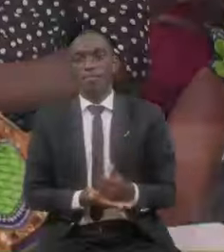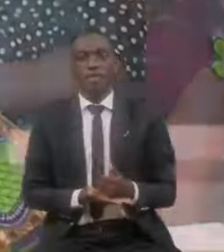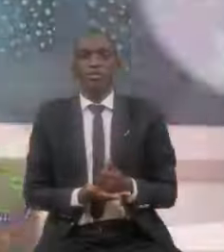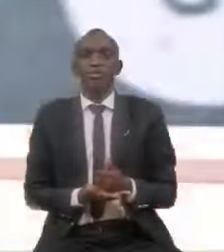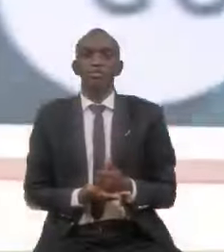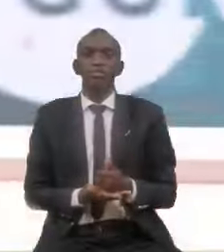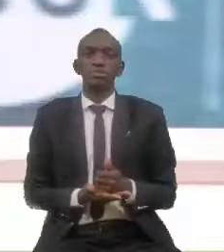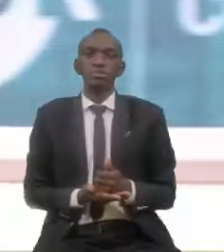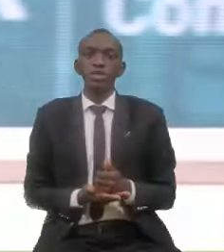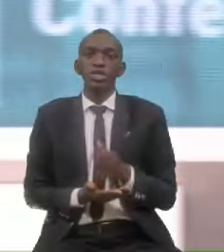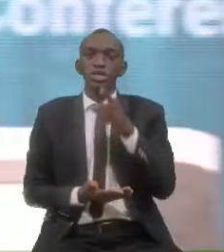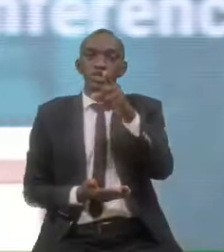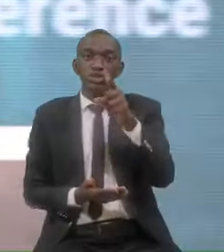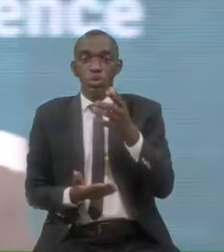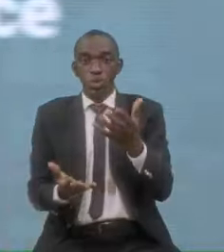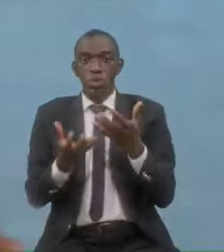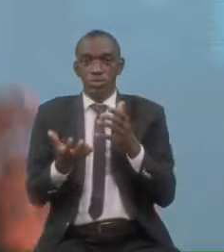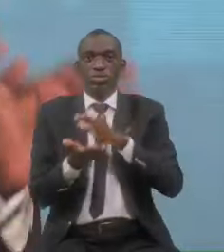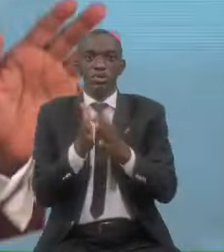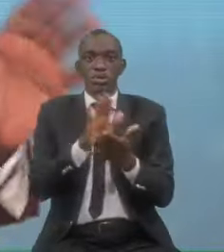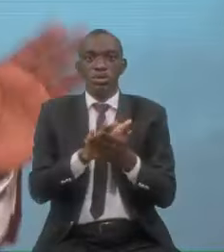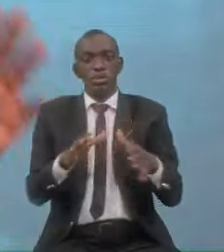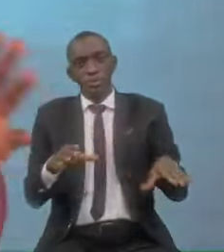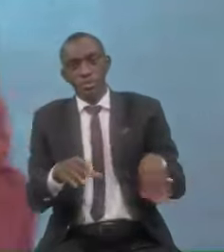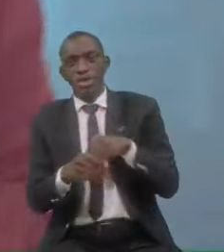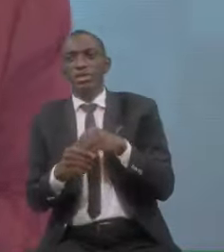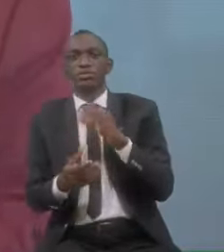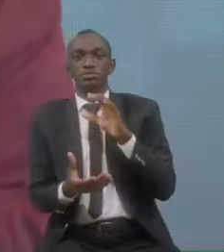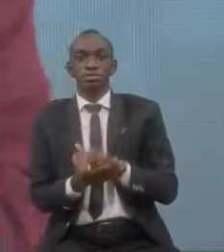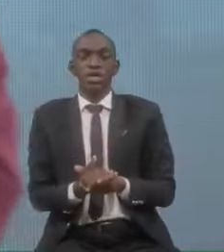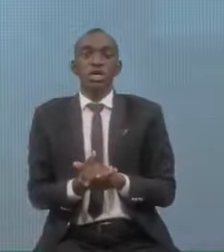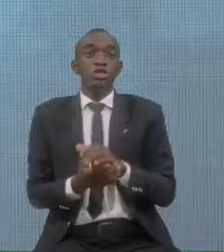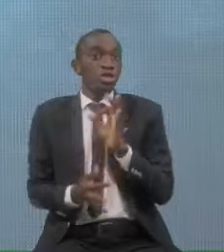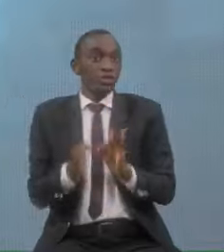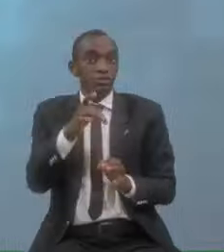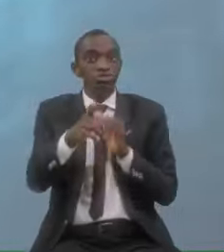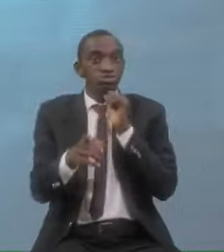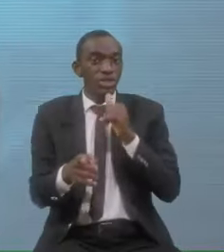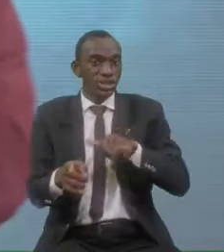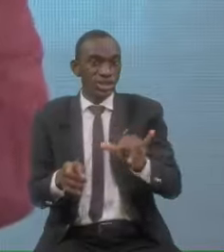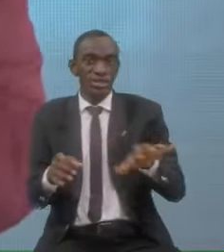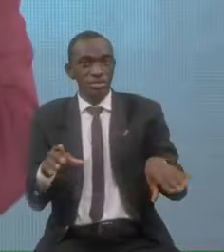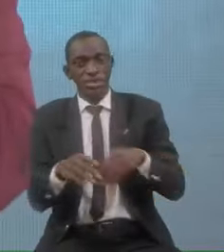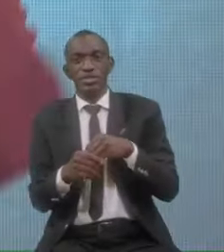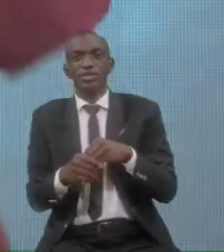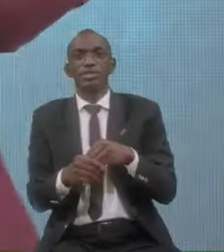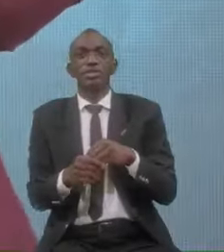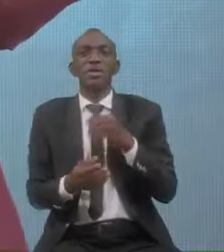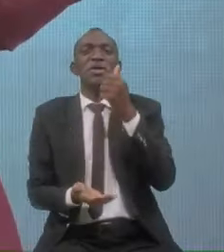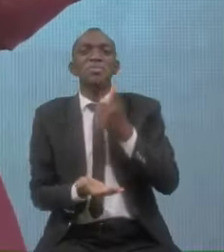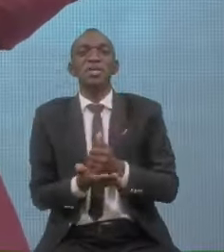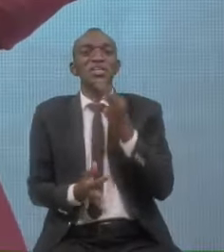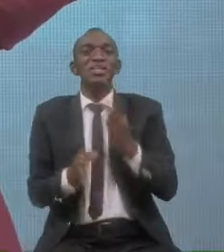You are going to get married. If you are not married yet. Amen. If you are not married